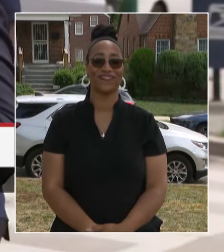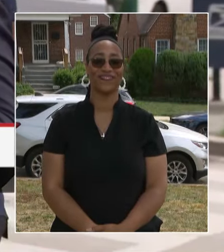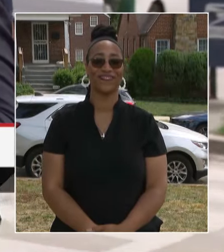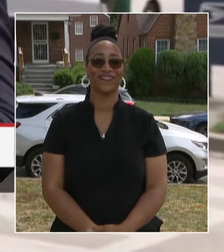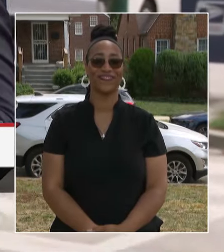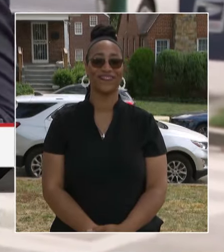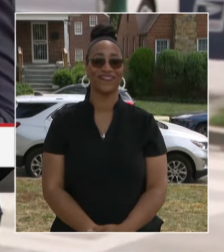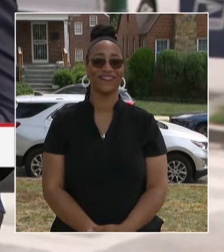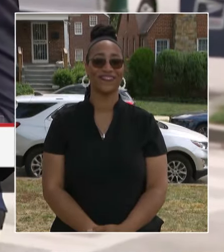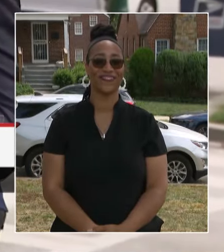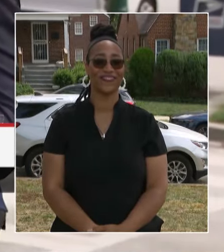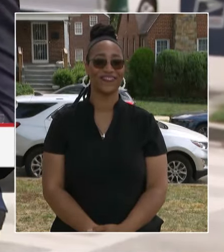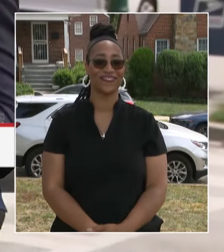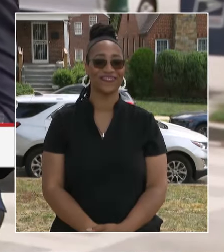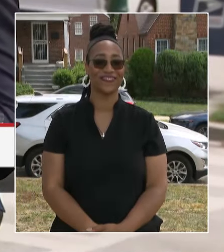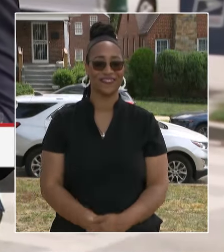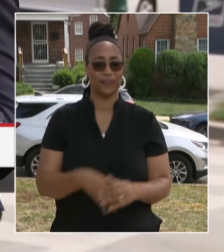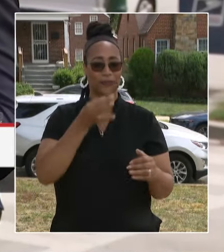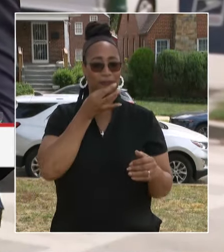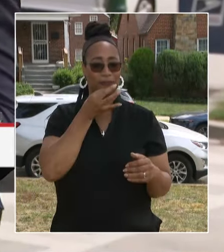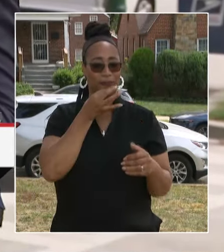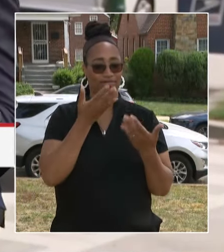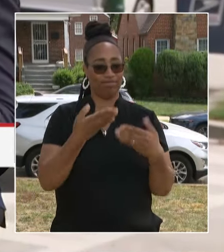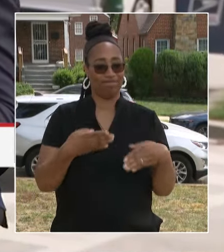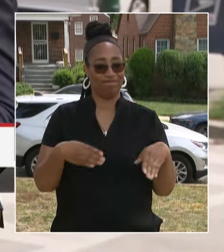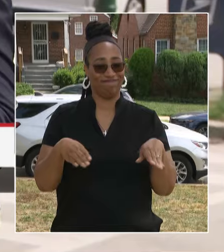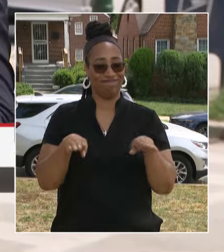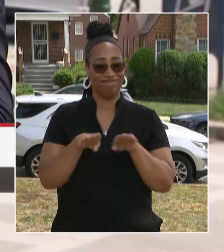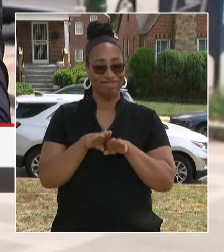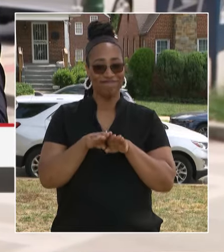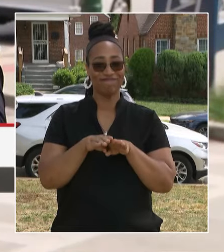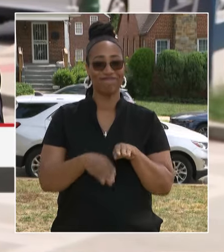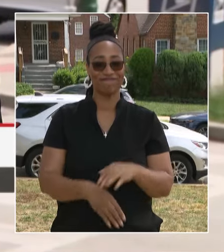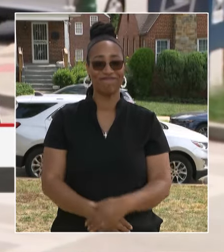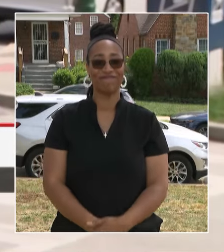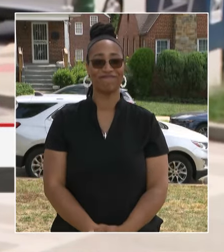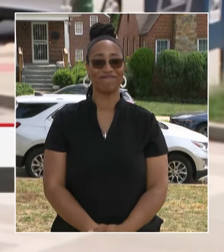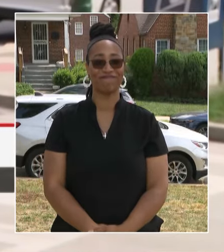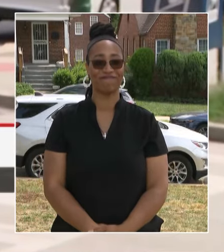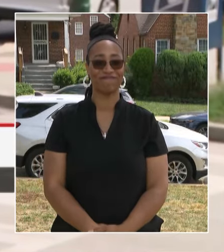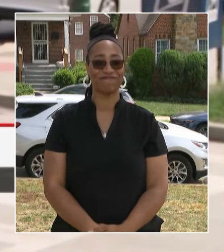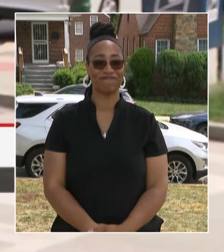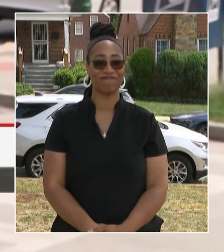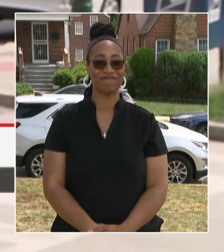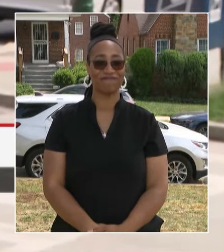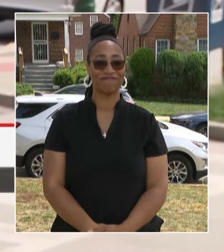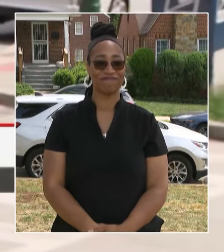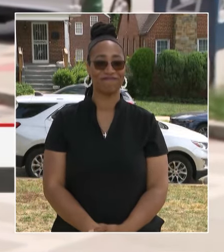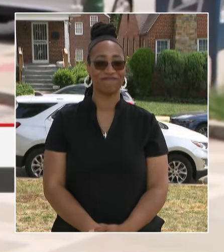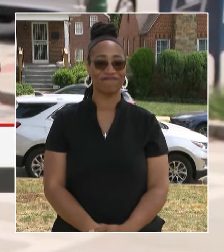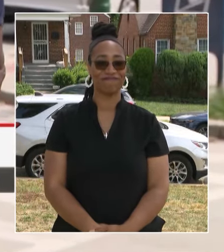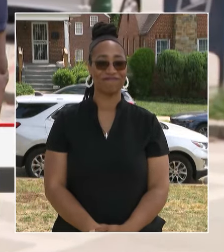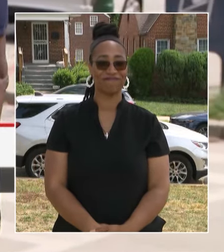We're just about done. I will say the reciting of Invictus brought back